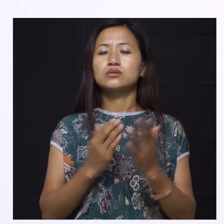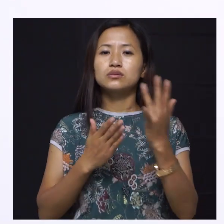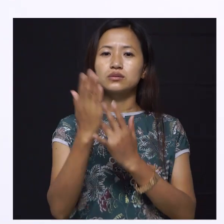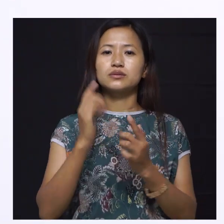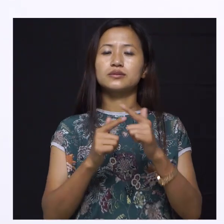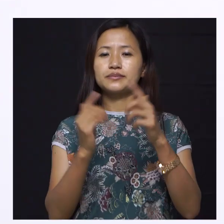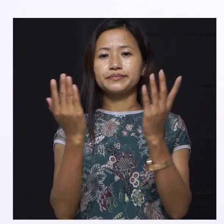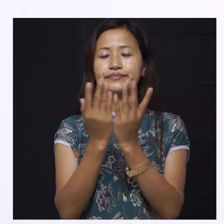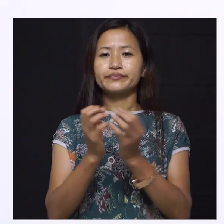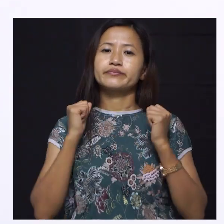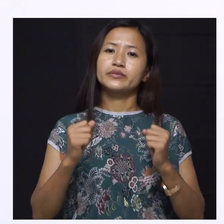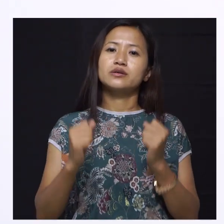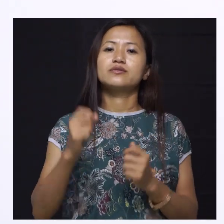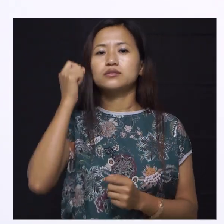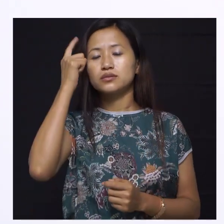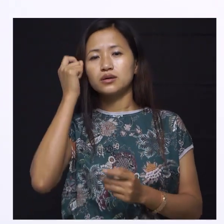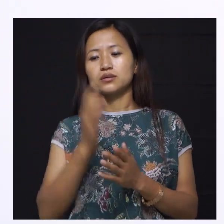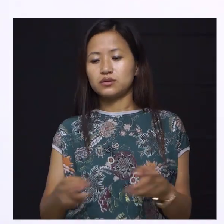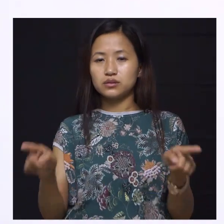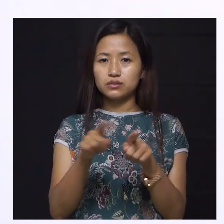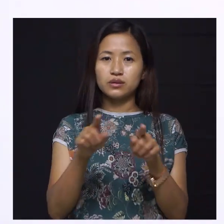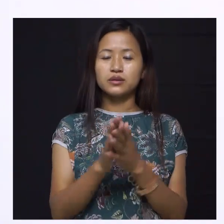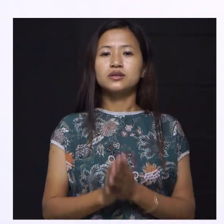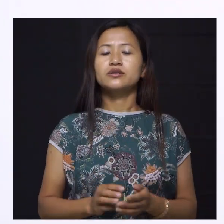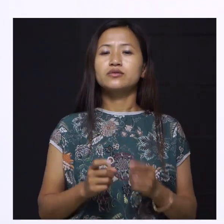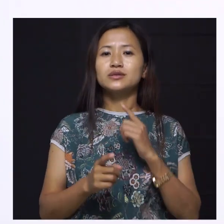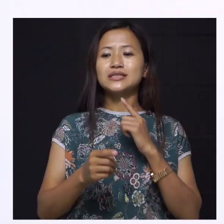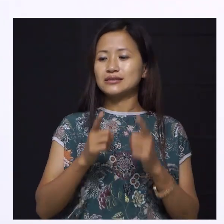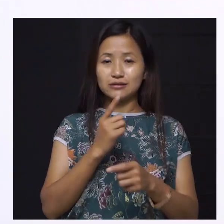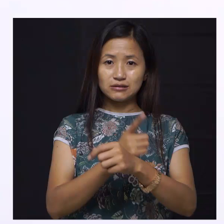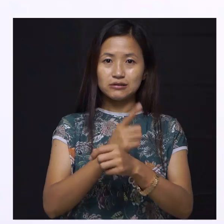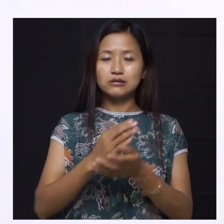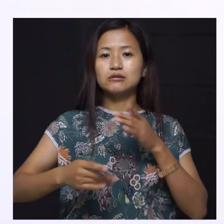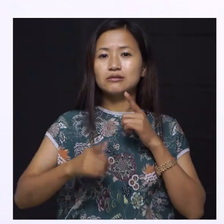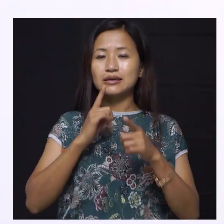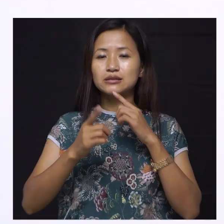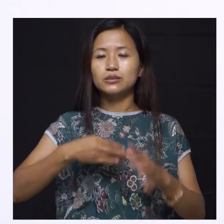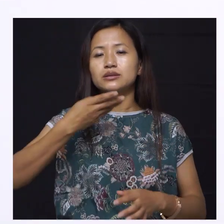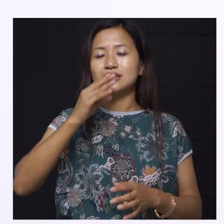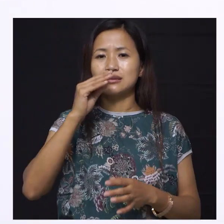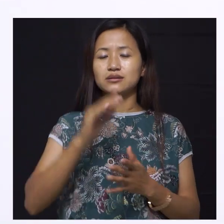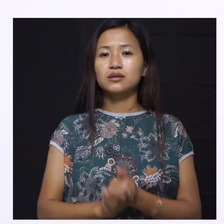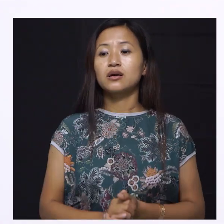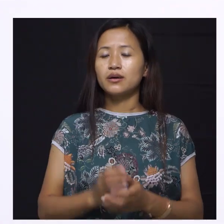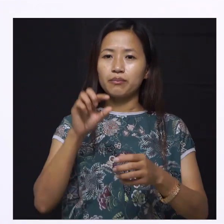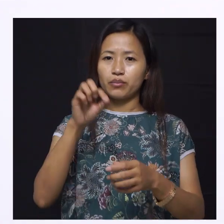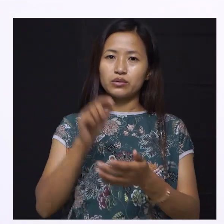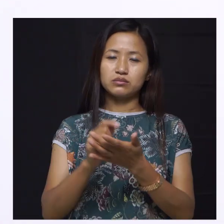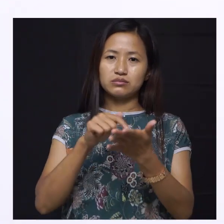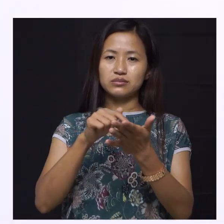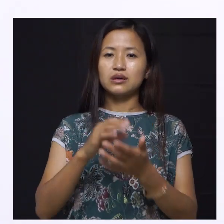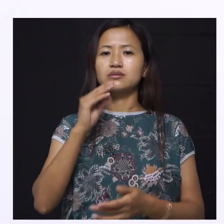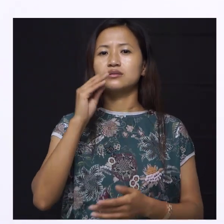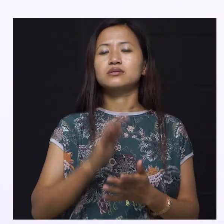textbook, it is difficult for you to understand as well as for the teachers to explain, because there is no point for a teacher to explain if